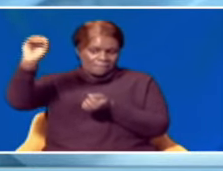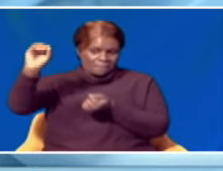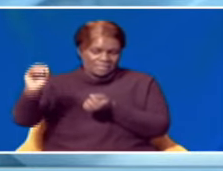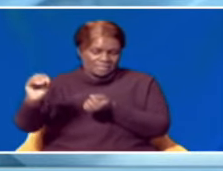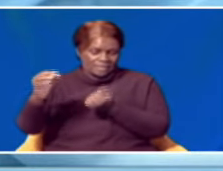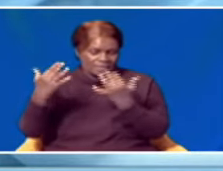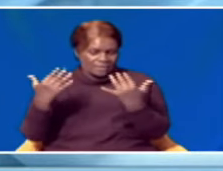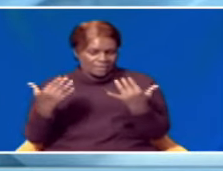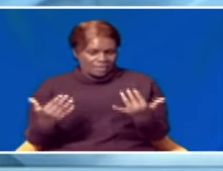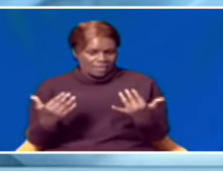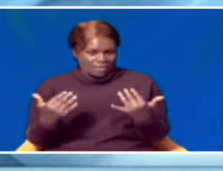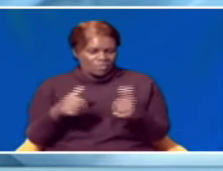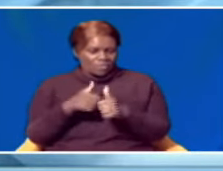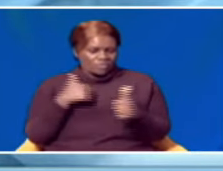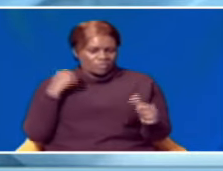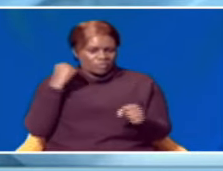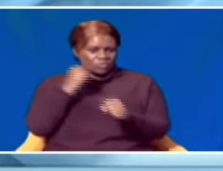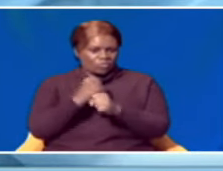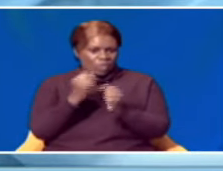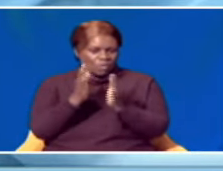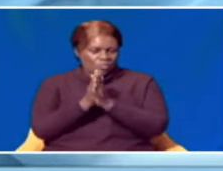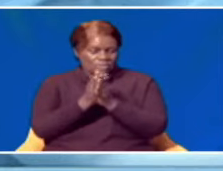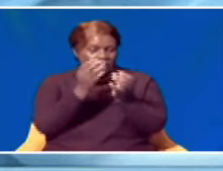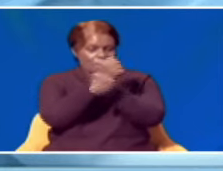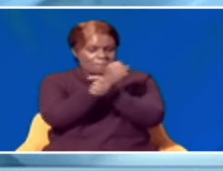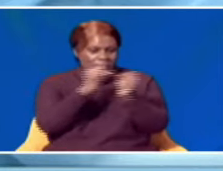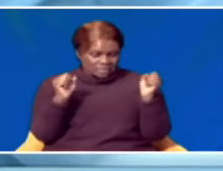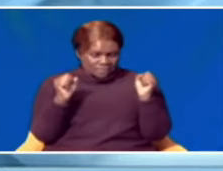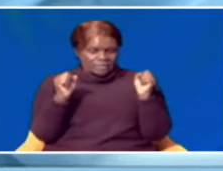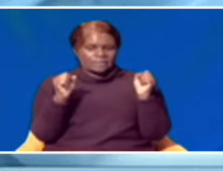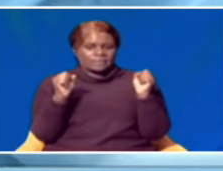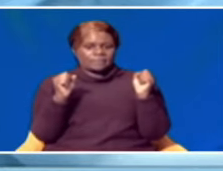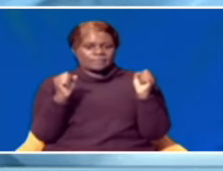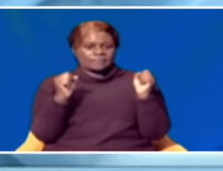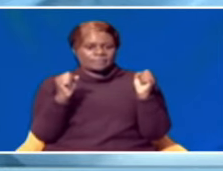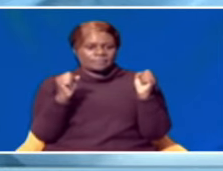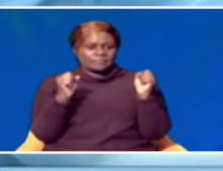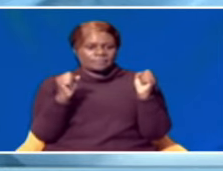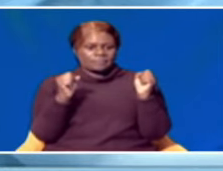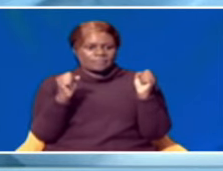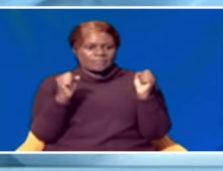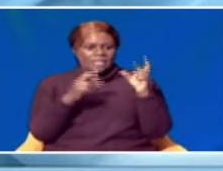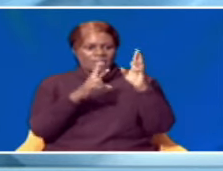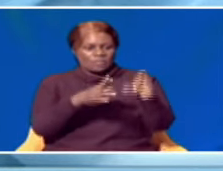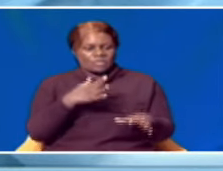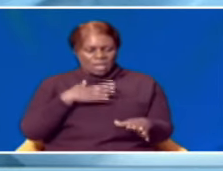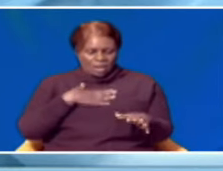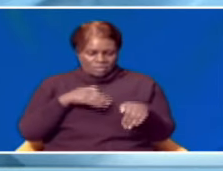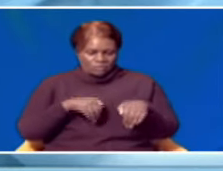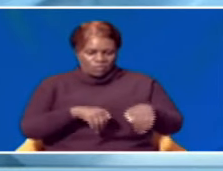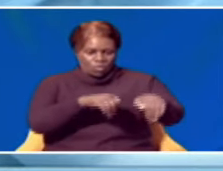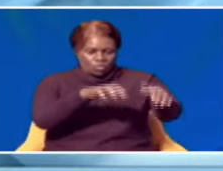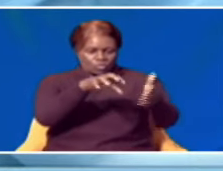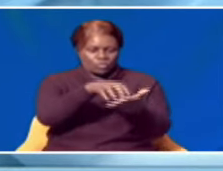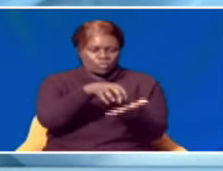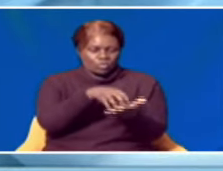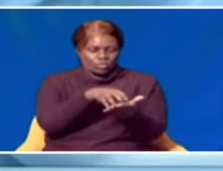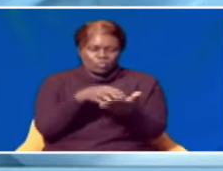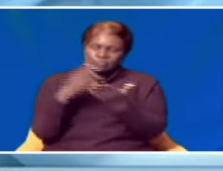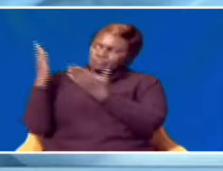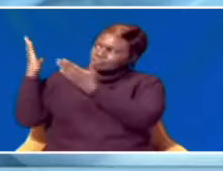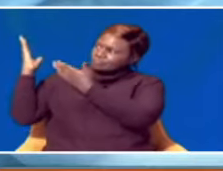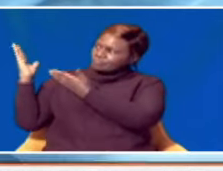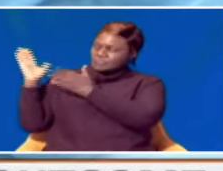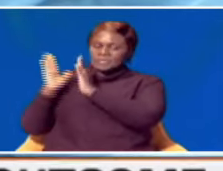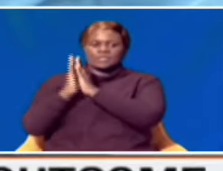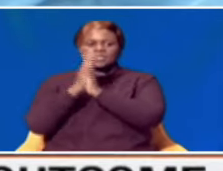It has refused to work with President Ramaphosa. Alex Kyari has been keeping tabs on the situation there. Here is his